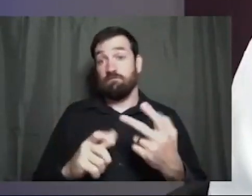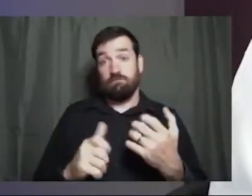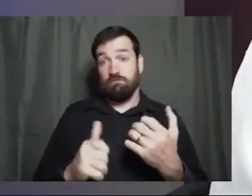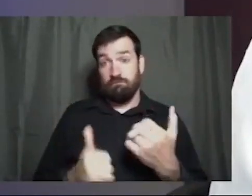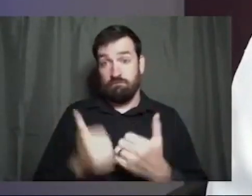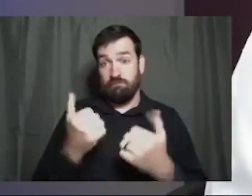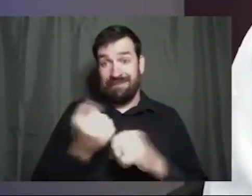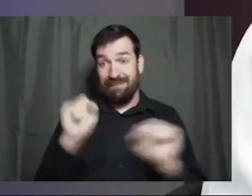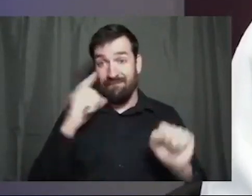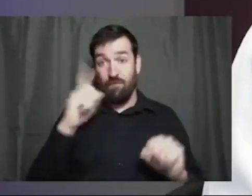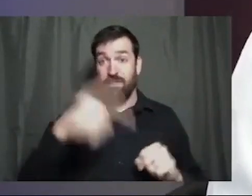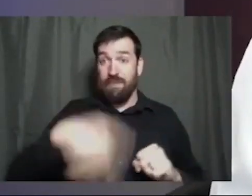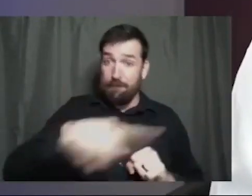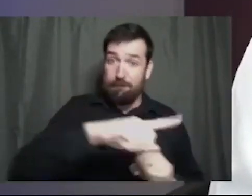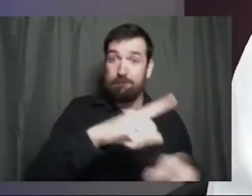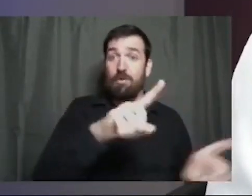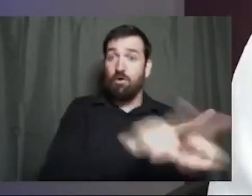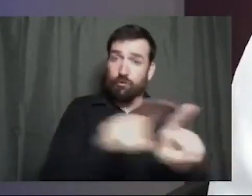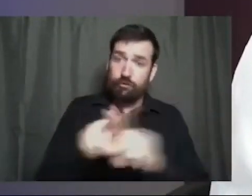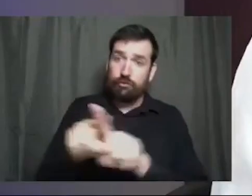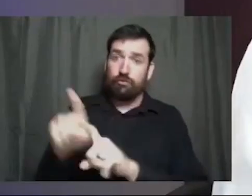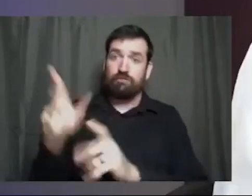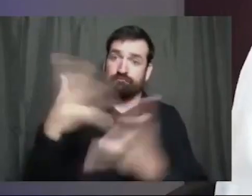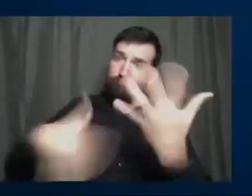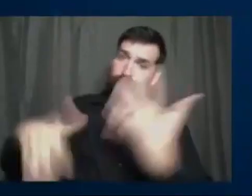people around them to get vaccinated.